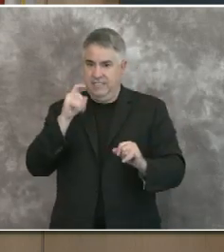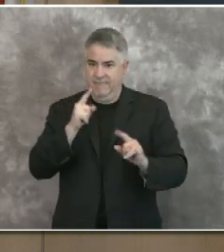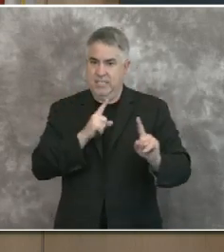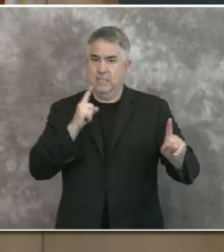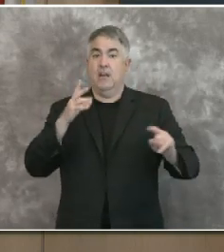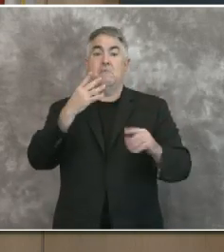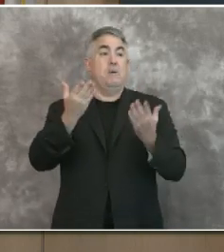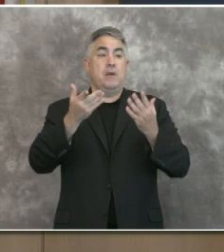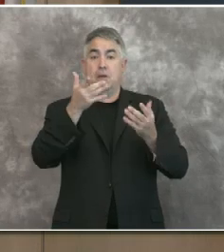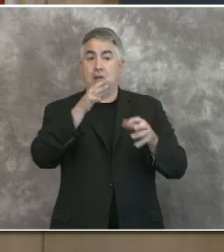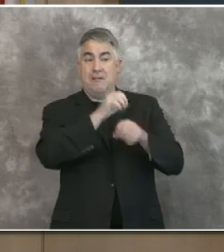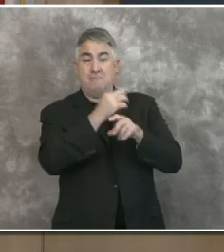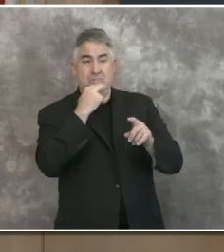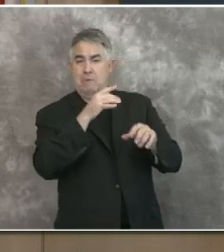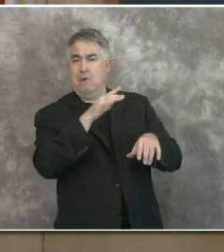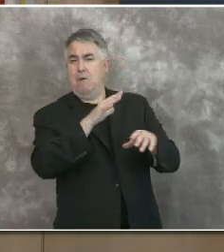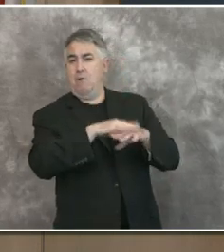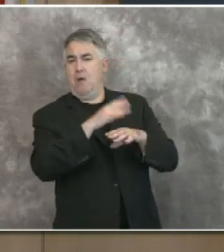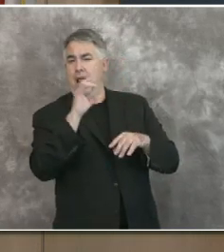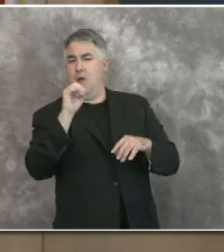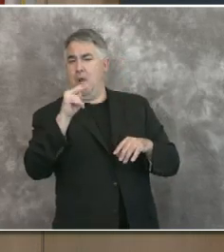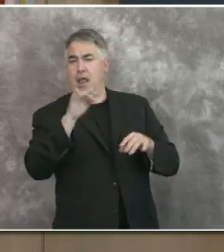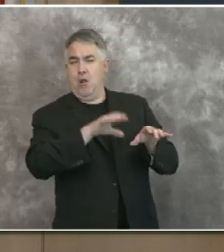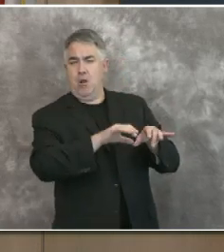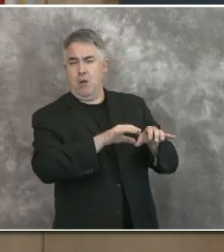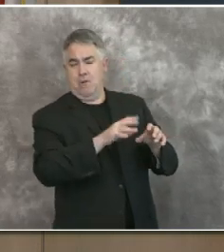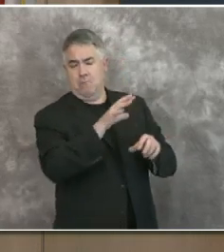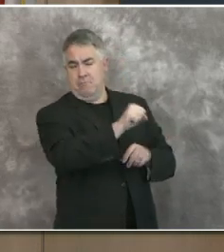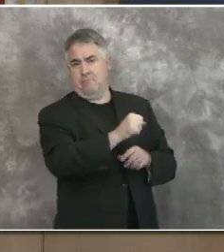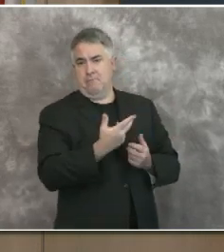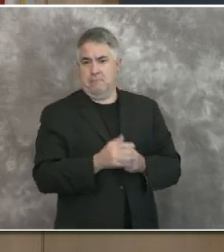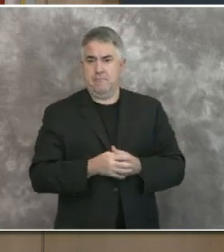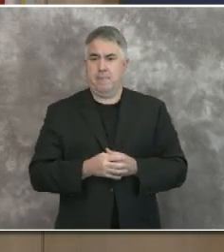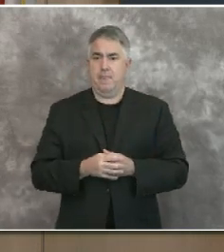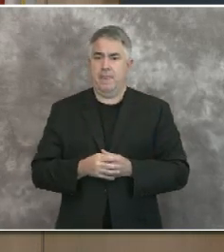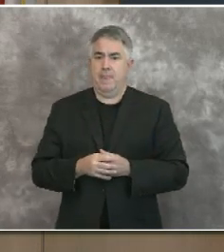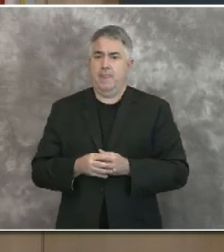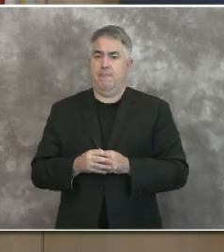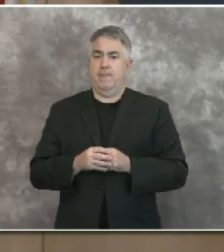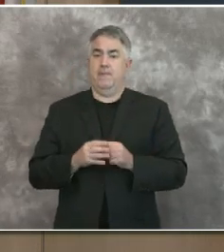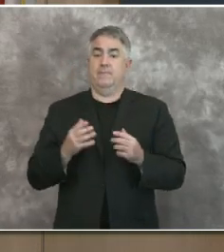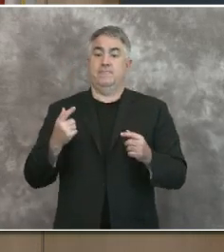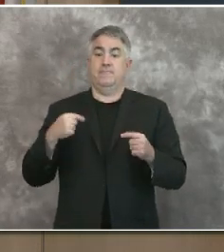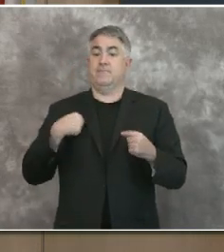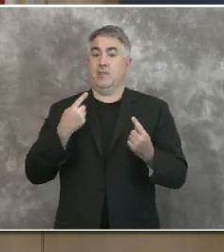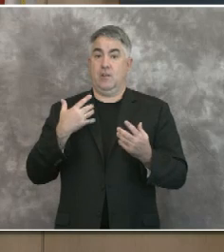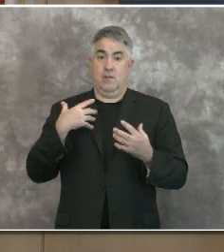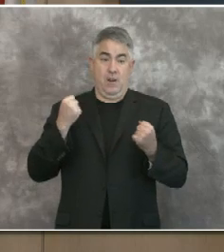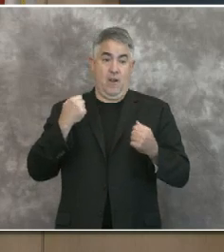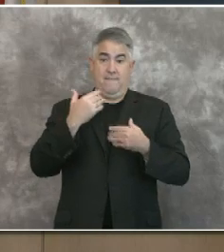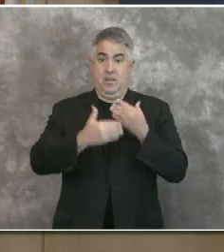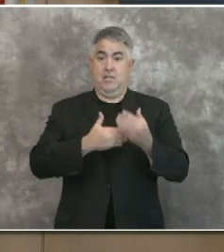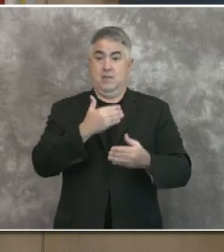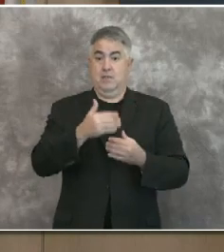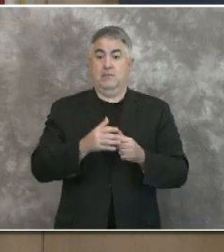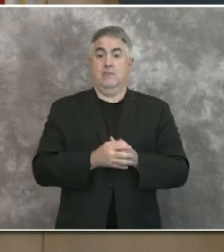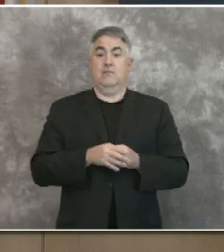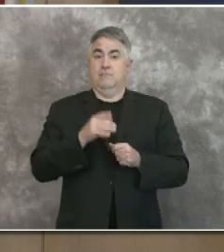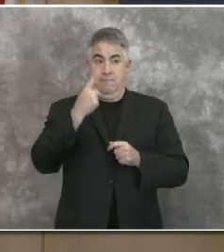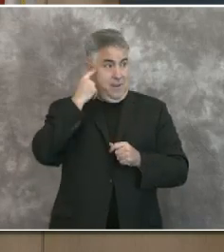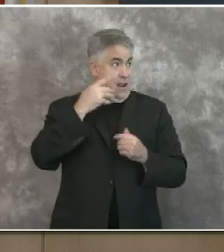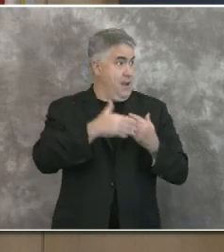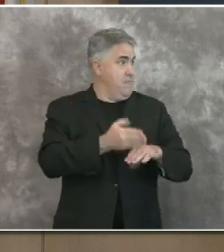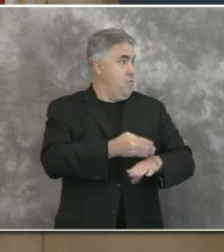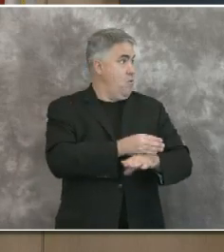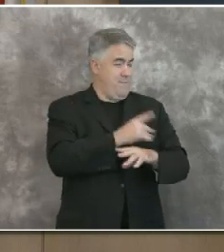encouraged. We've reached this important point in our recovery because of you, San Diego. Your efforts